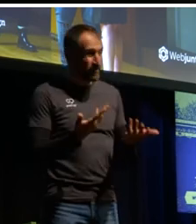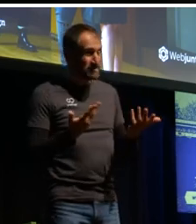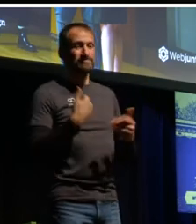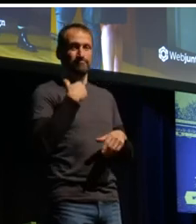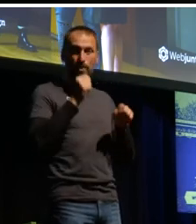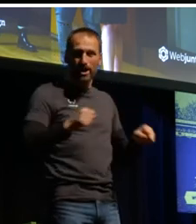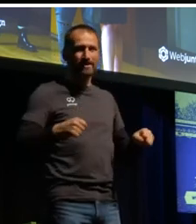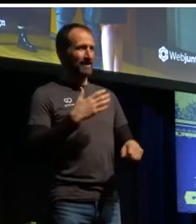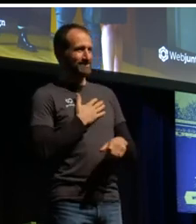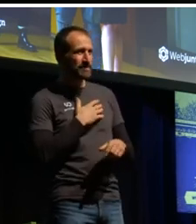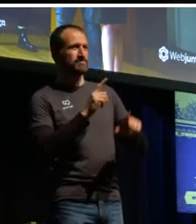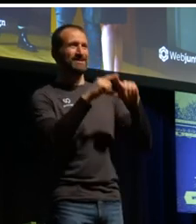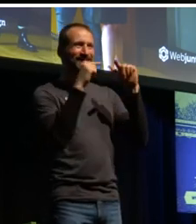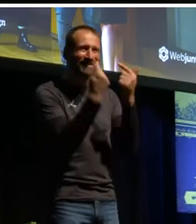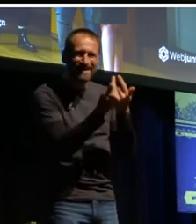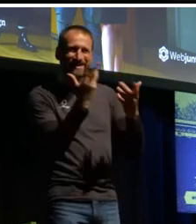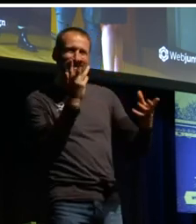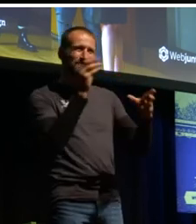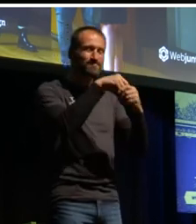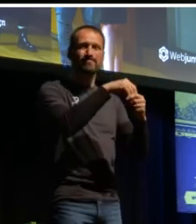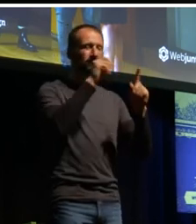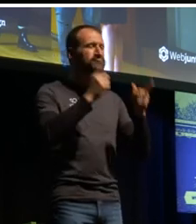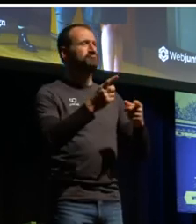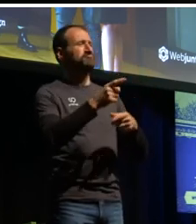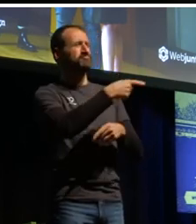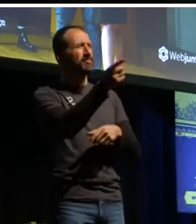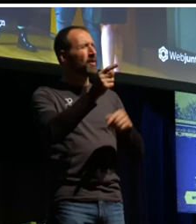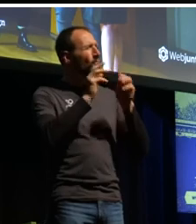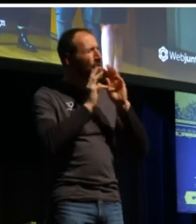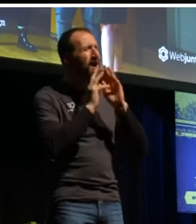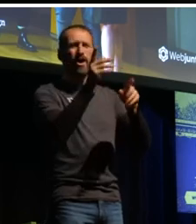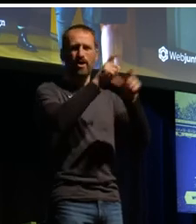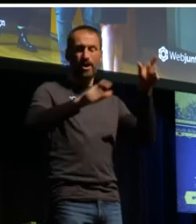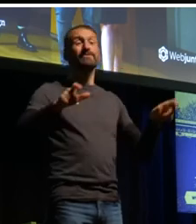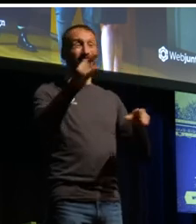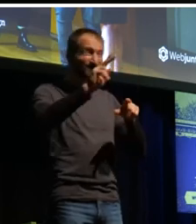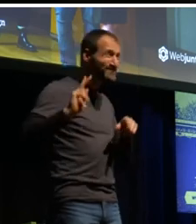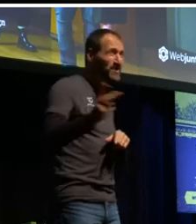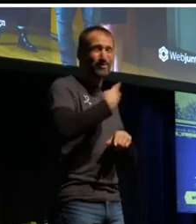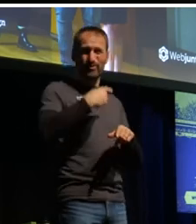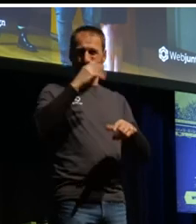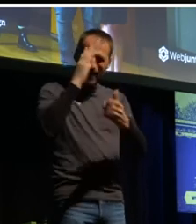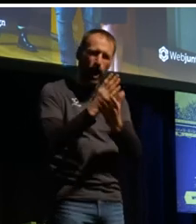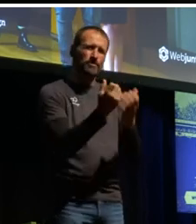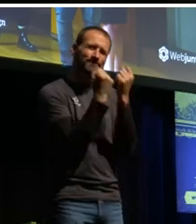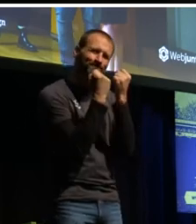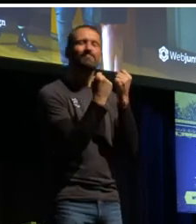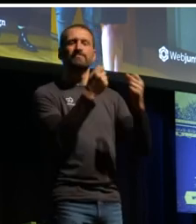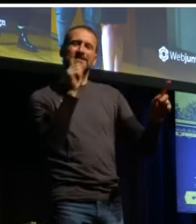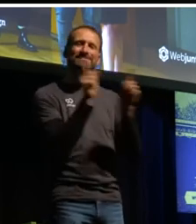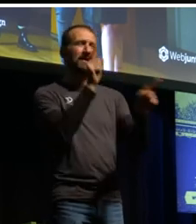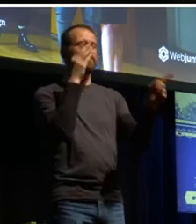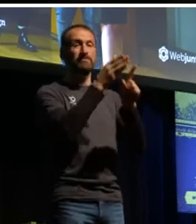to build a team of awesome people who believe in the same things that I believe in. Actually,